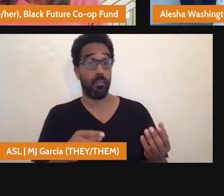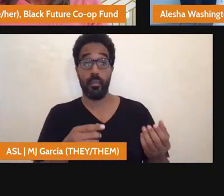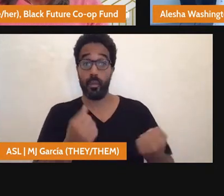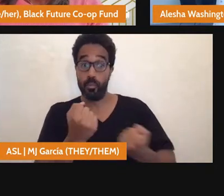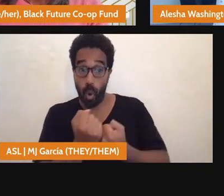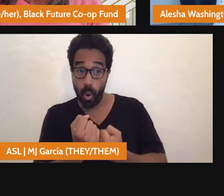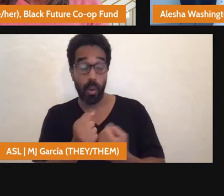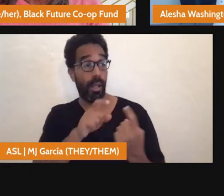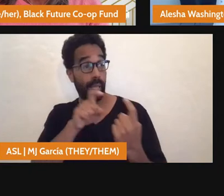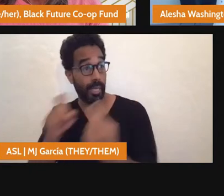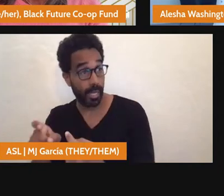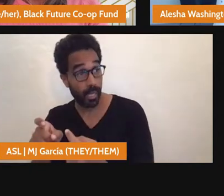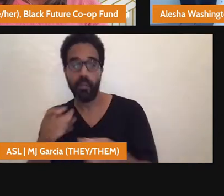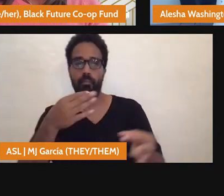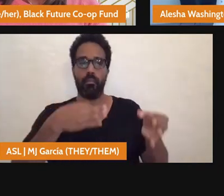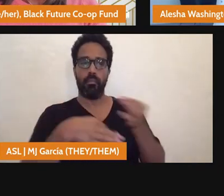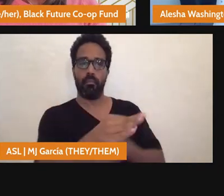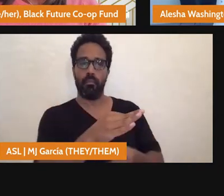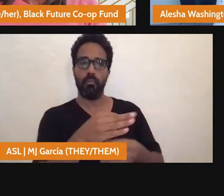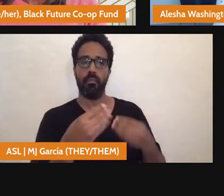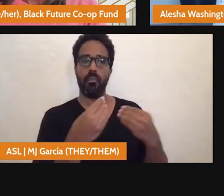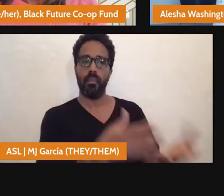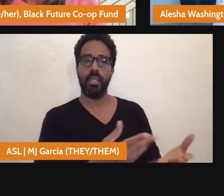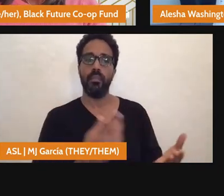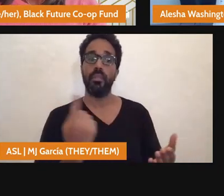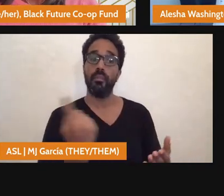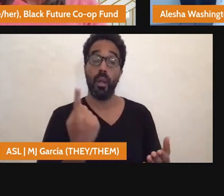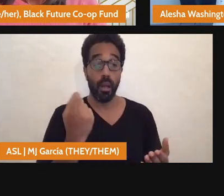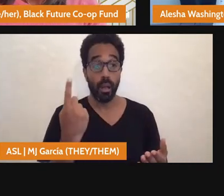the process. And so I know that they are really trying to work